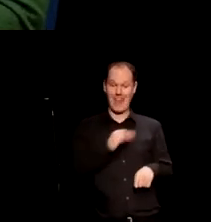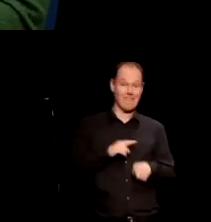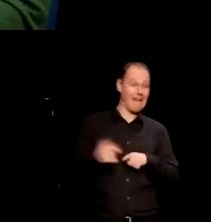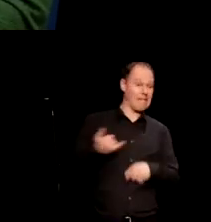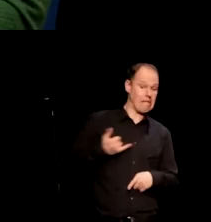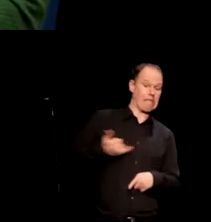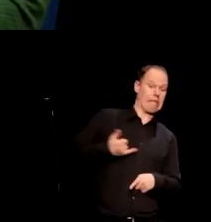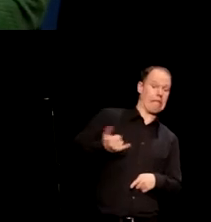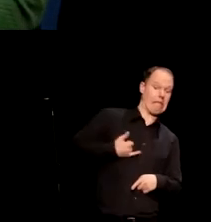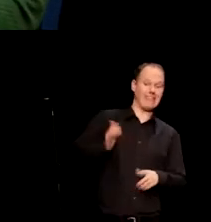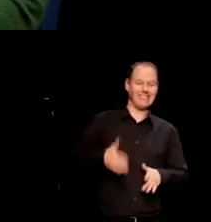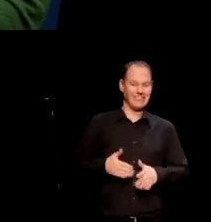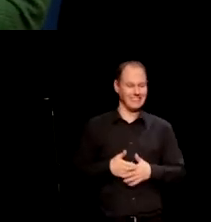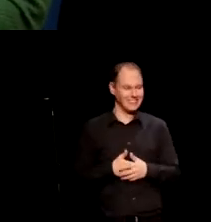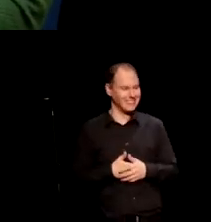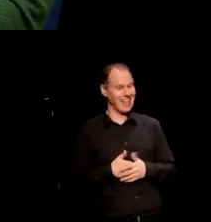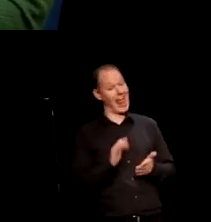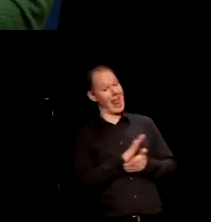birthday!